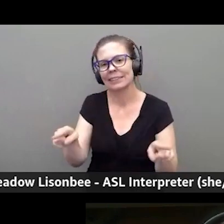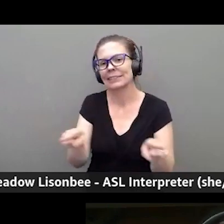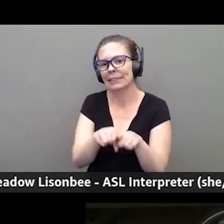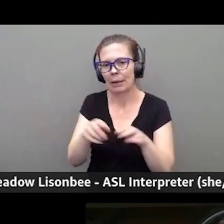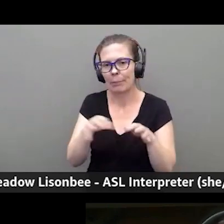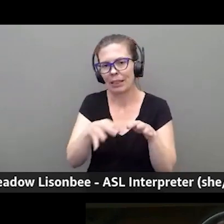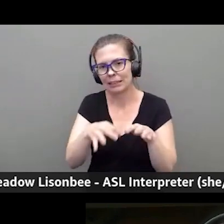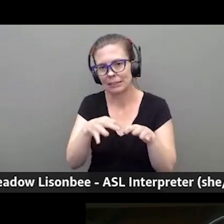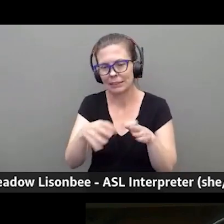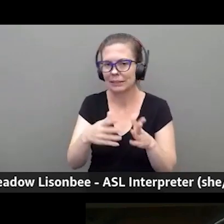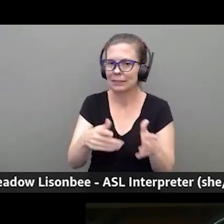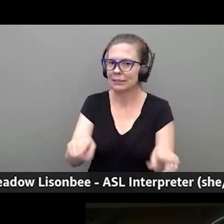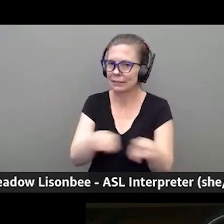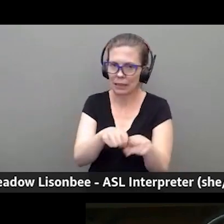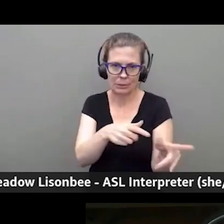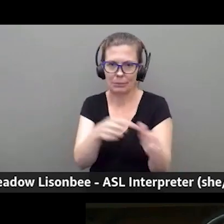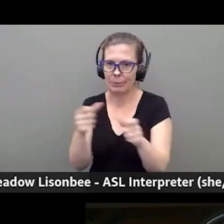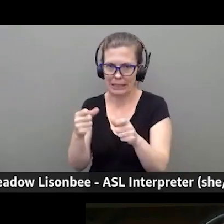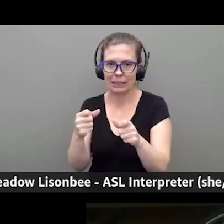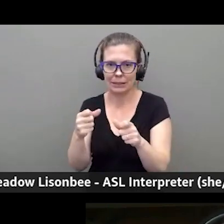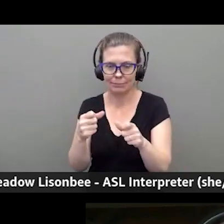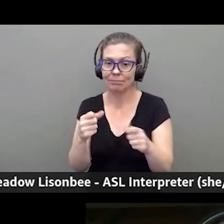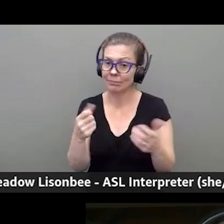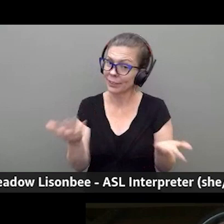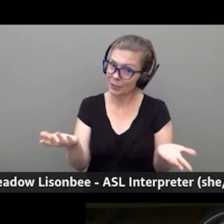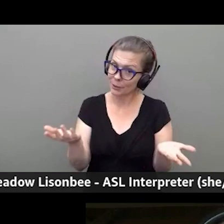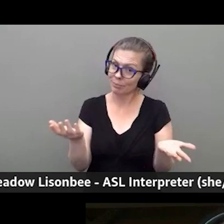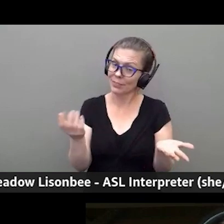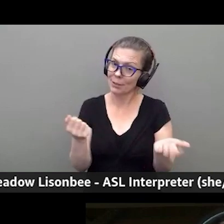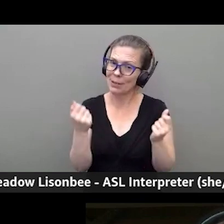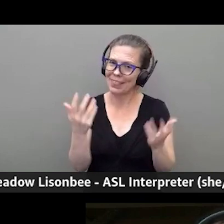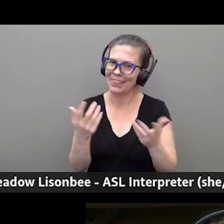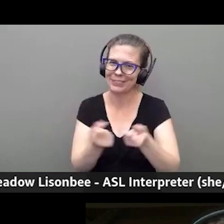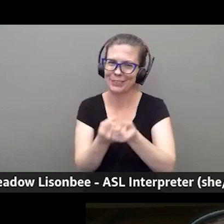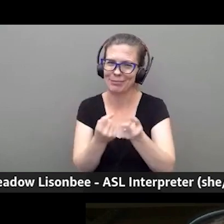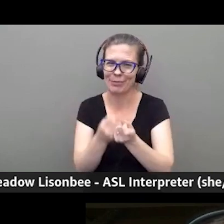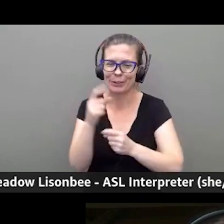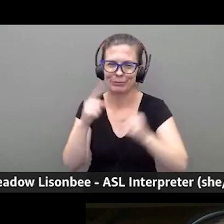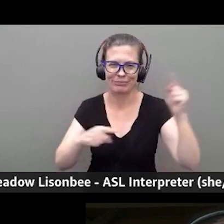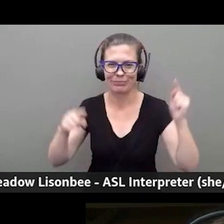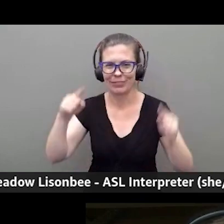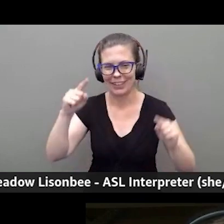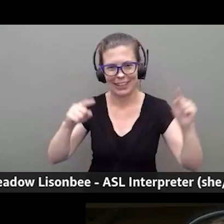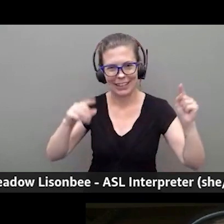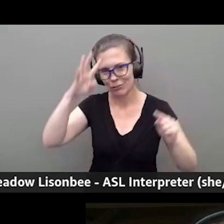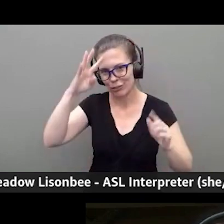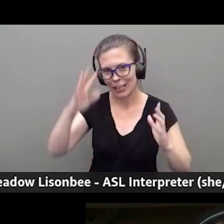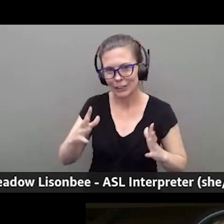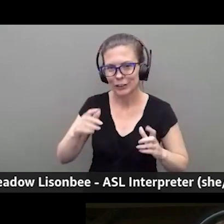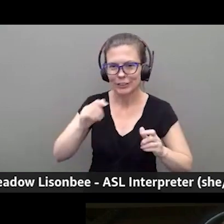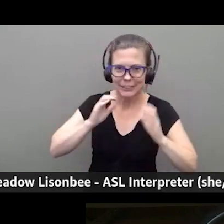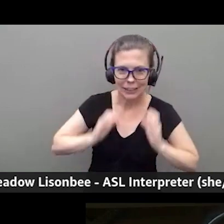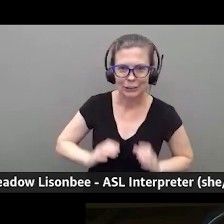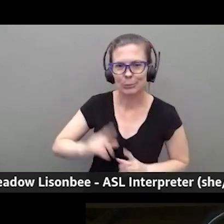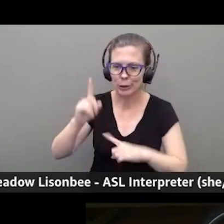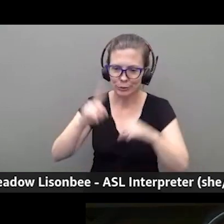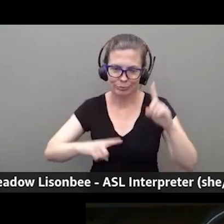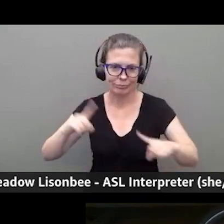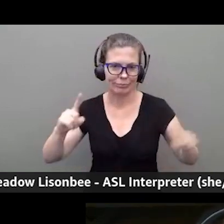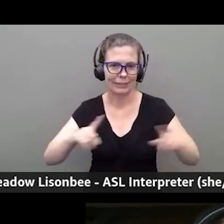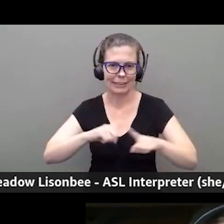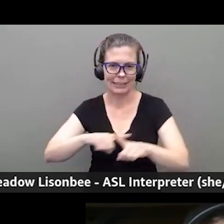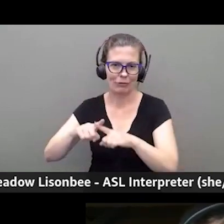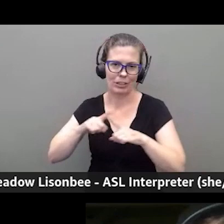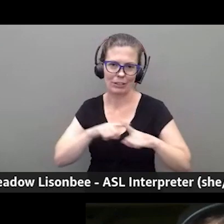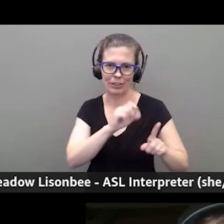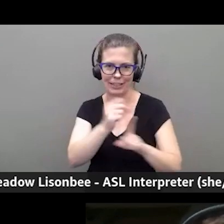have that same speed. So yeah, there's a lot of things to support a bunch of different creators. bunch of different customers, a lot of, but many, many different use cases.